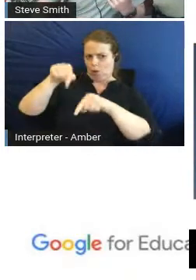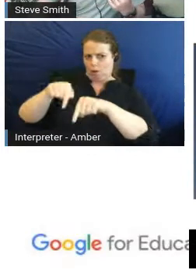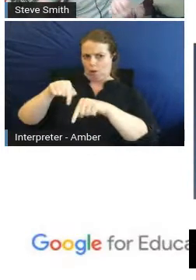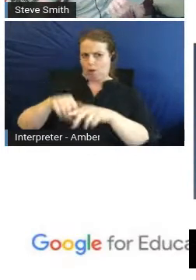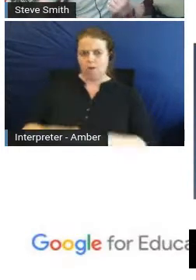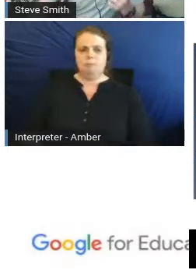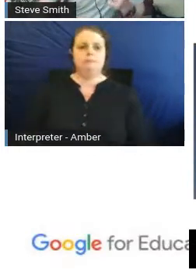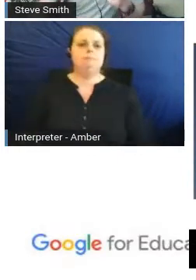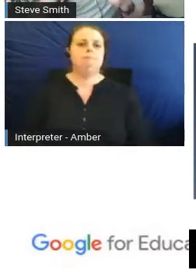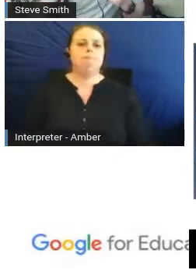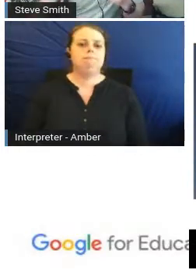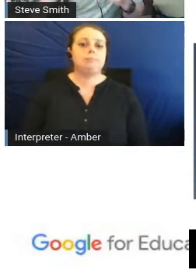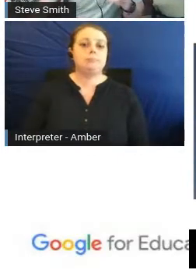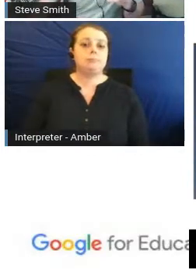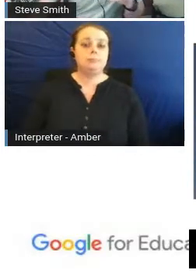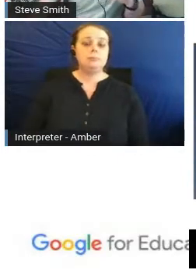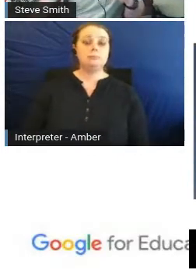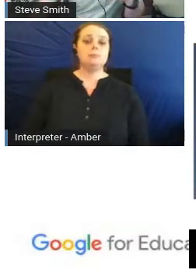Now, there is also